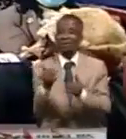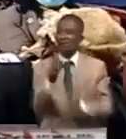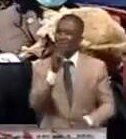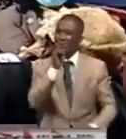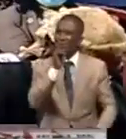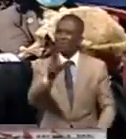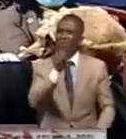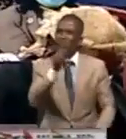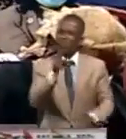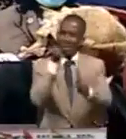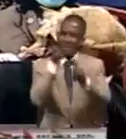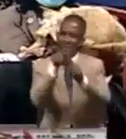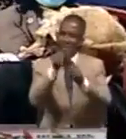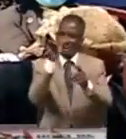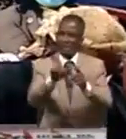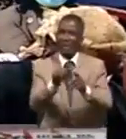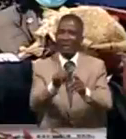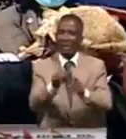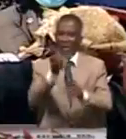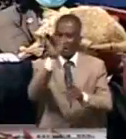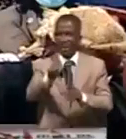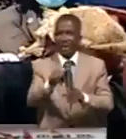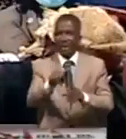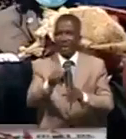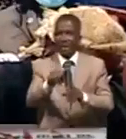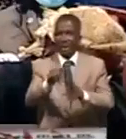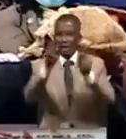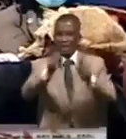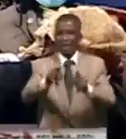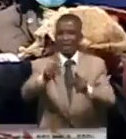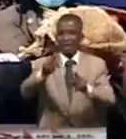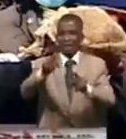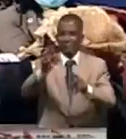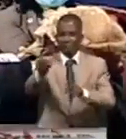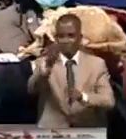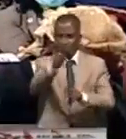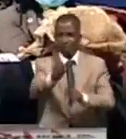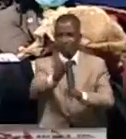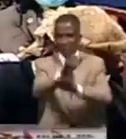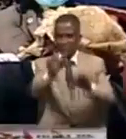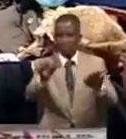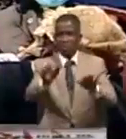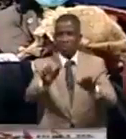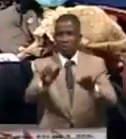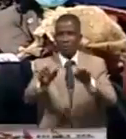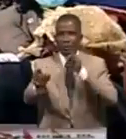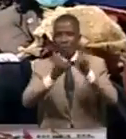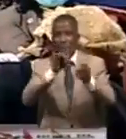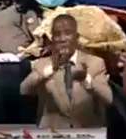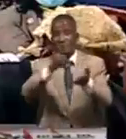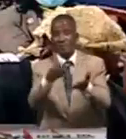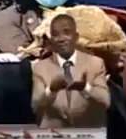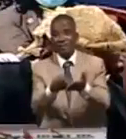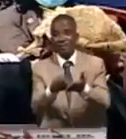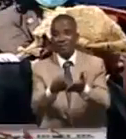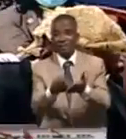specifically says where the defendant elects not to adduce evidence.